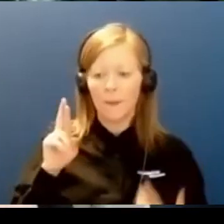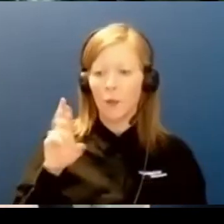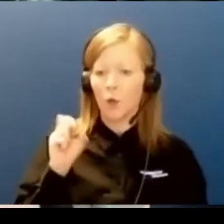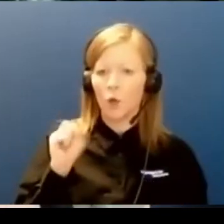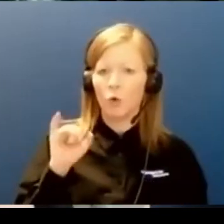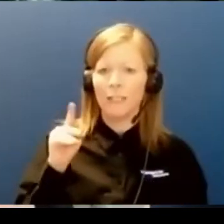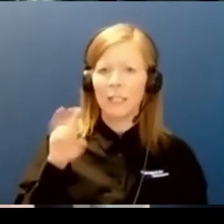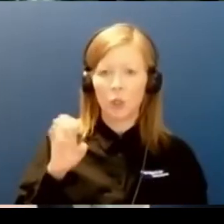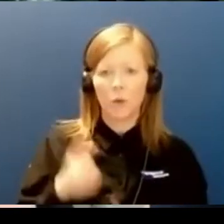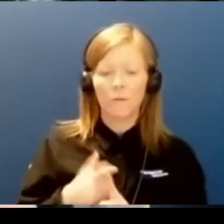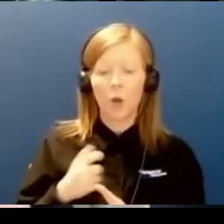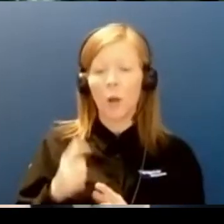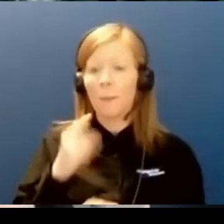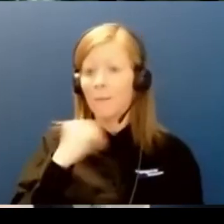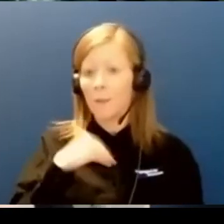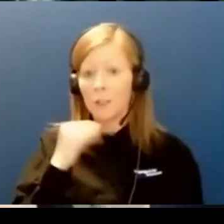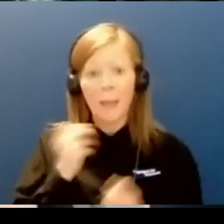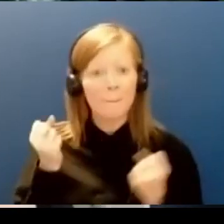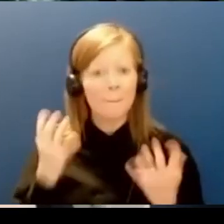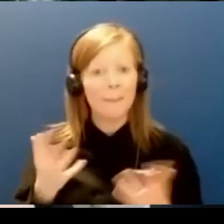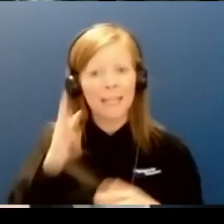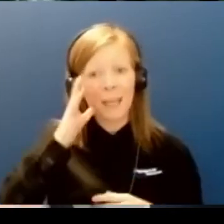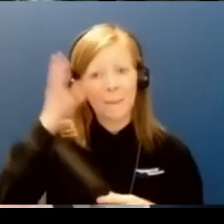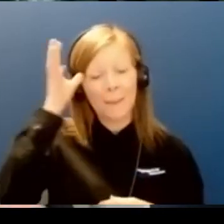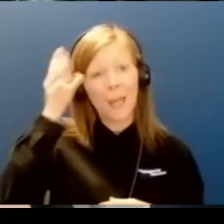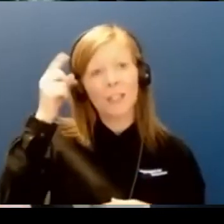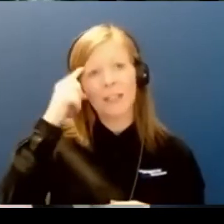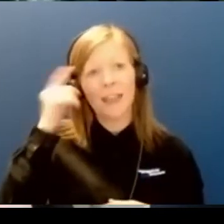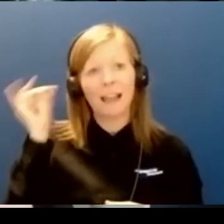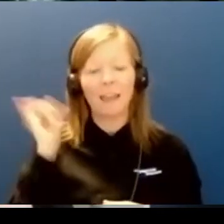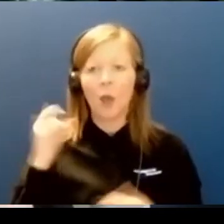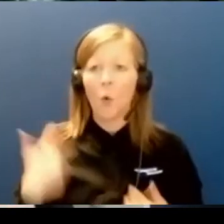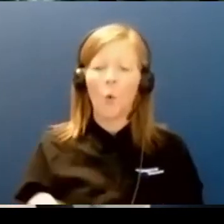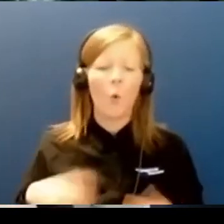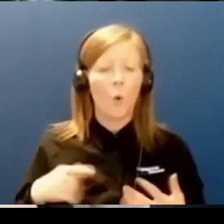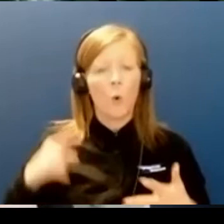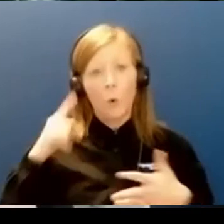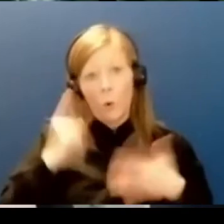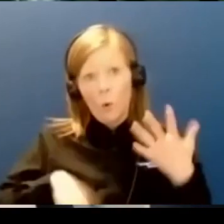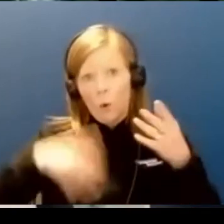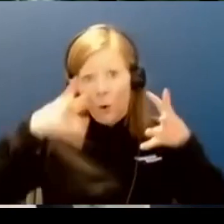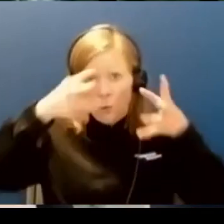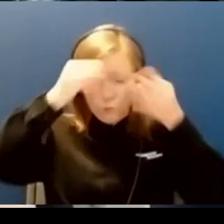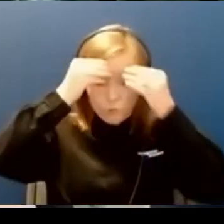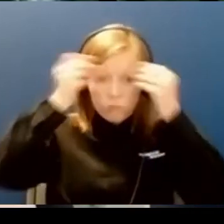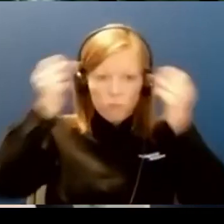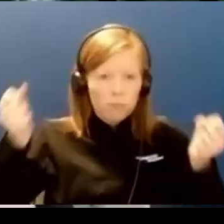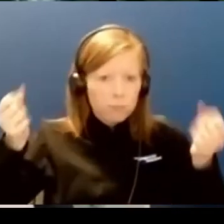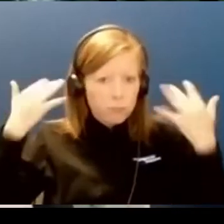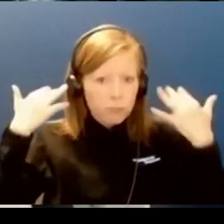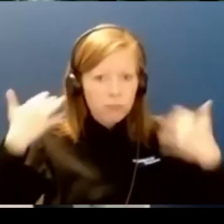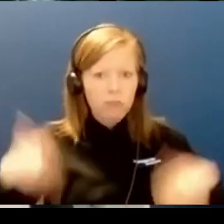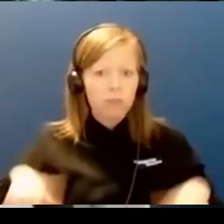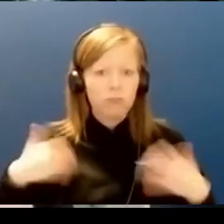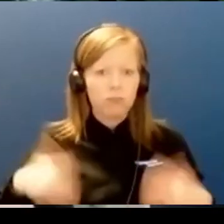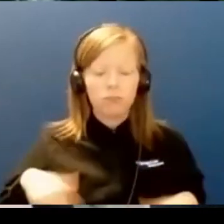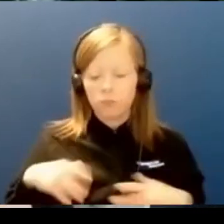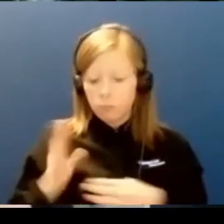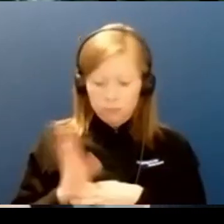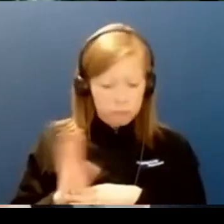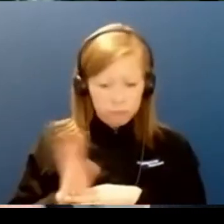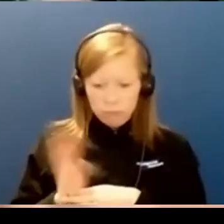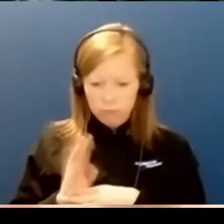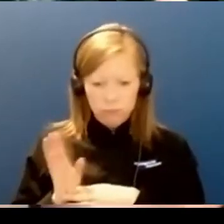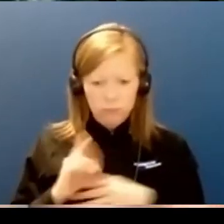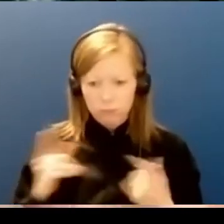second a lot of parents think that they're, it's very overwhelming. Parents are really, we're all really busy people.